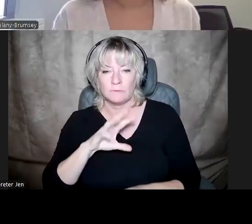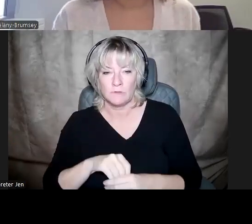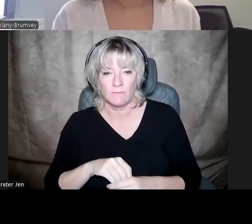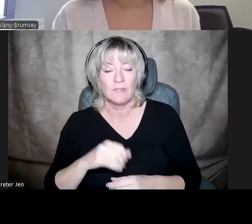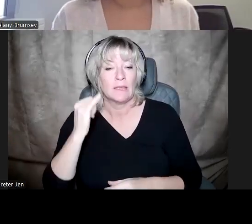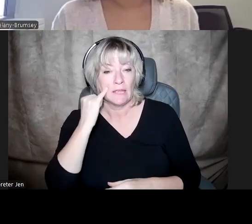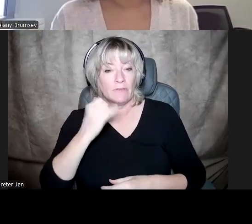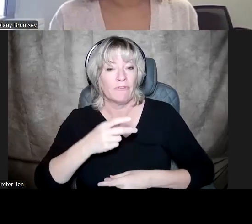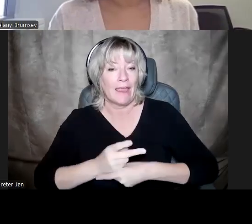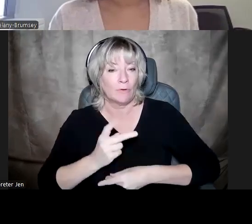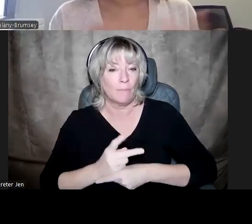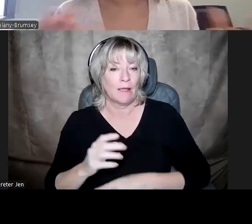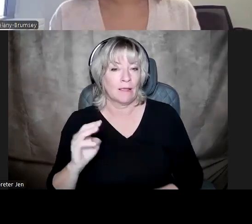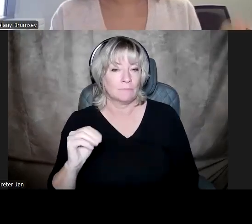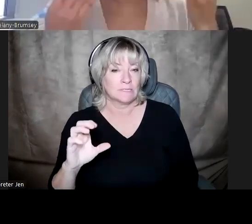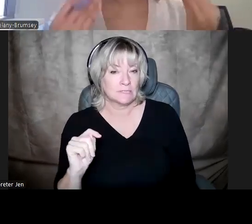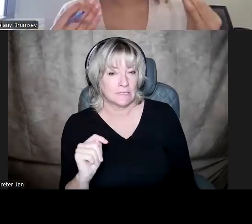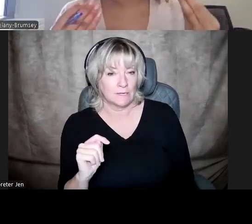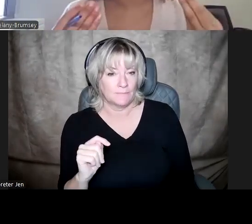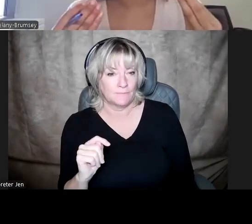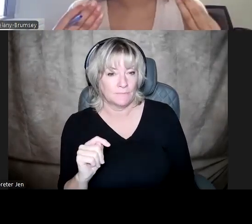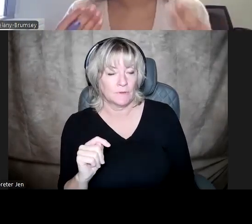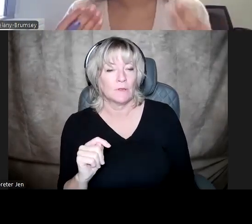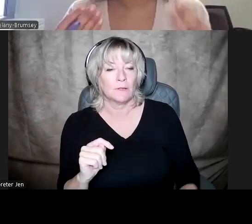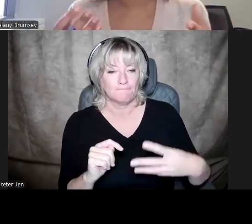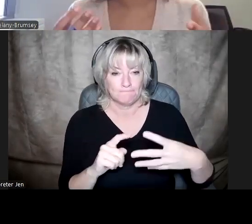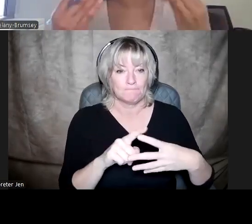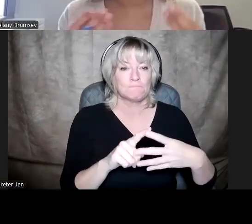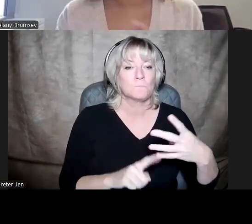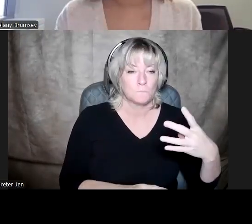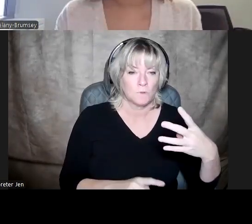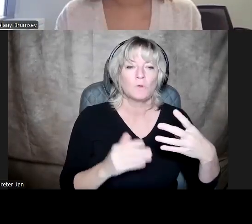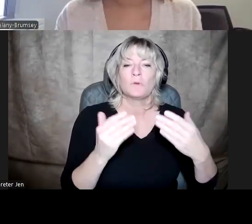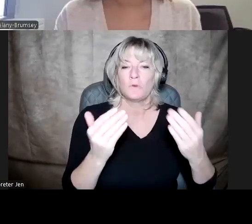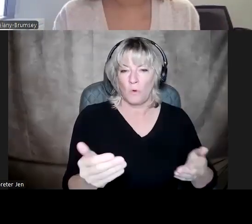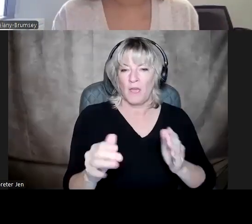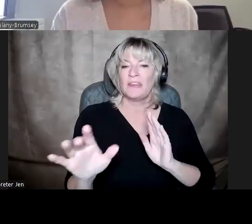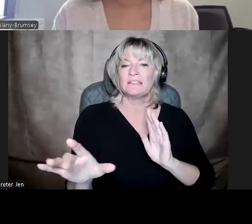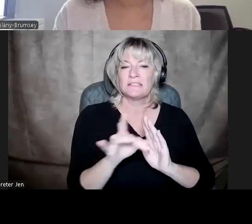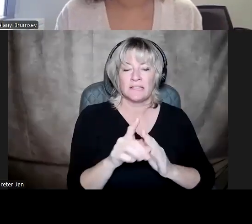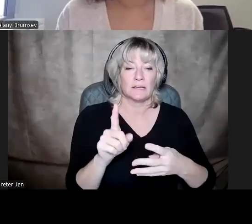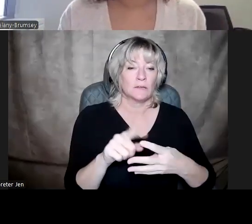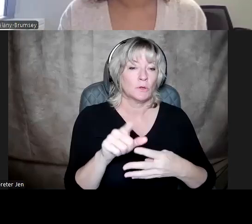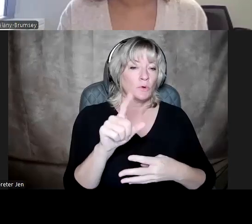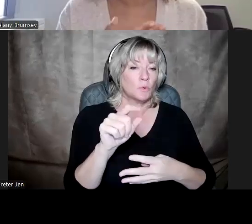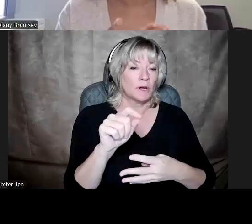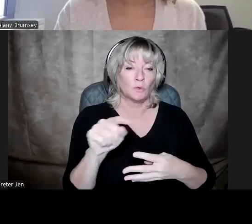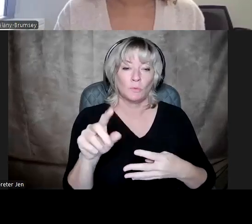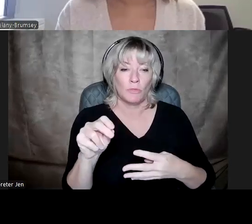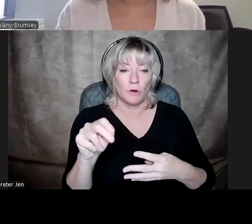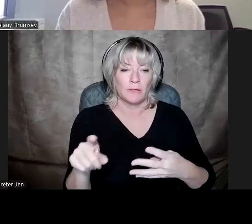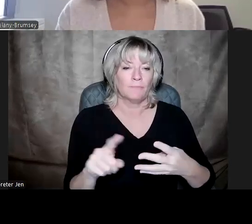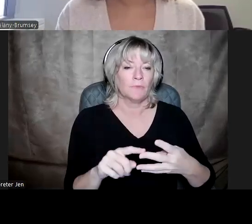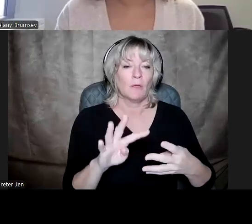mobile crisis teams? And you should have seen a pop-up come up from you. So go ahead and select. Is it between 20 and 30%, 40